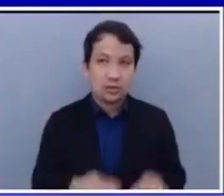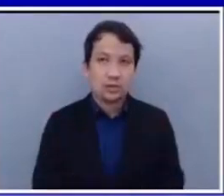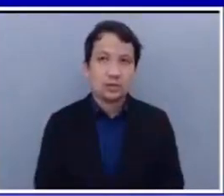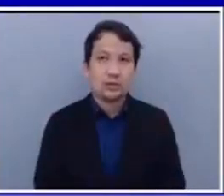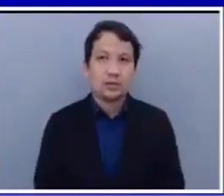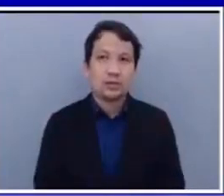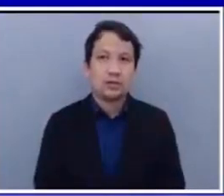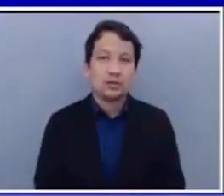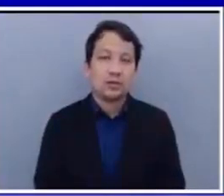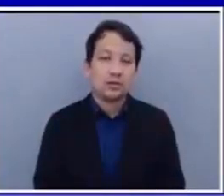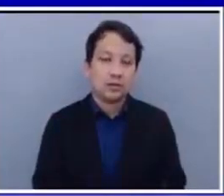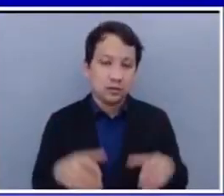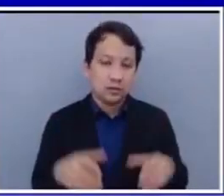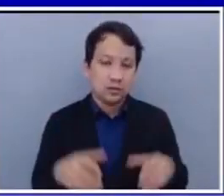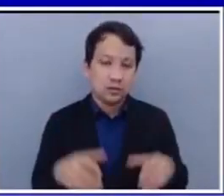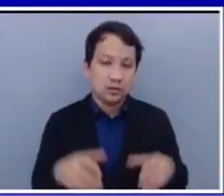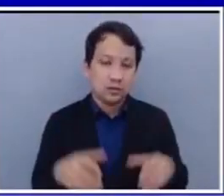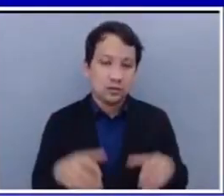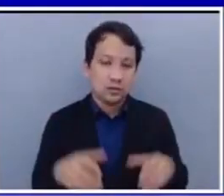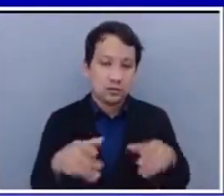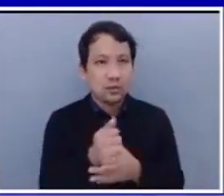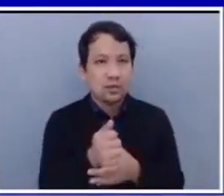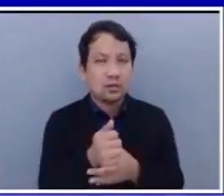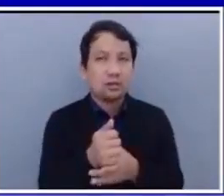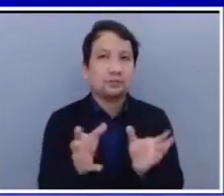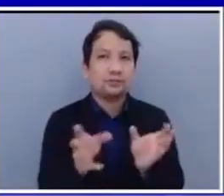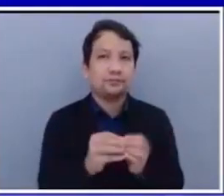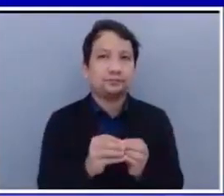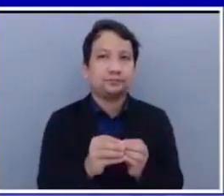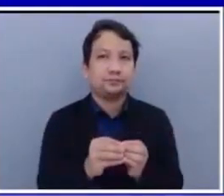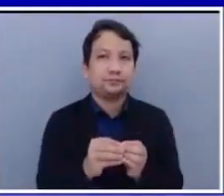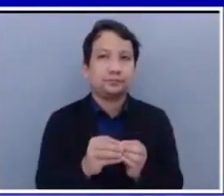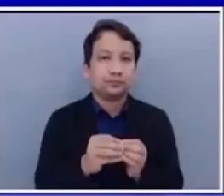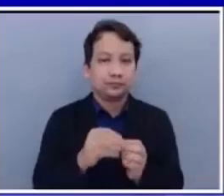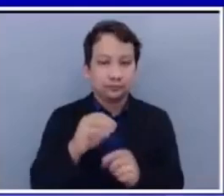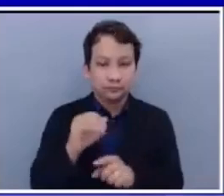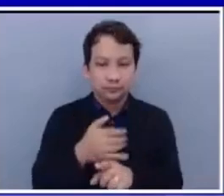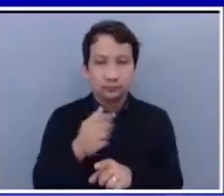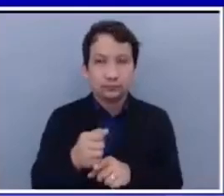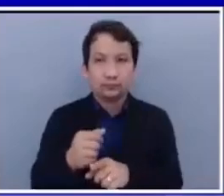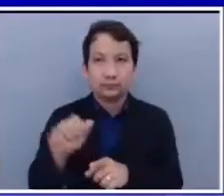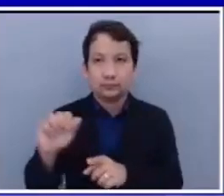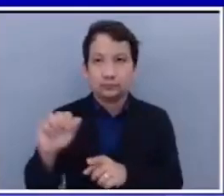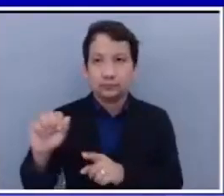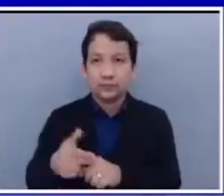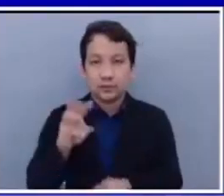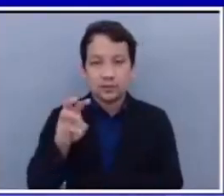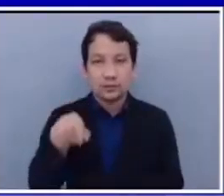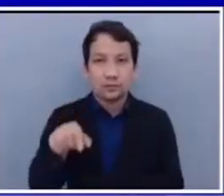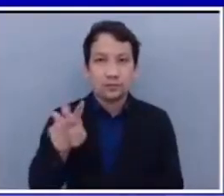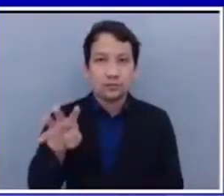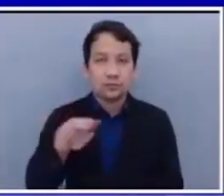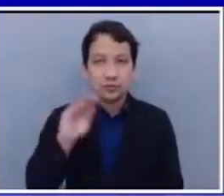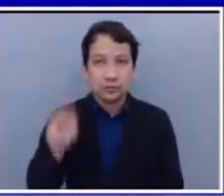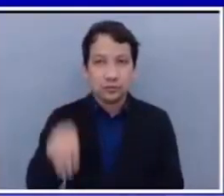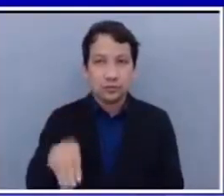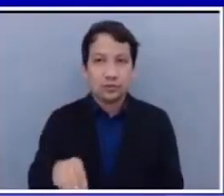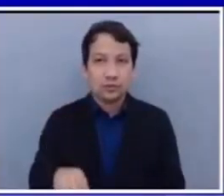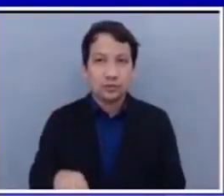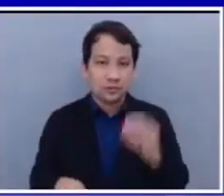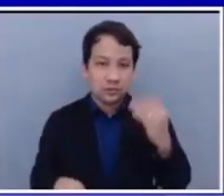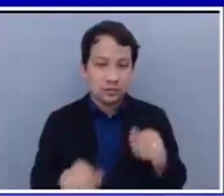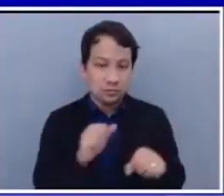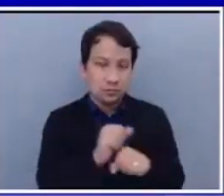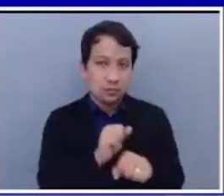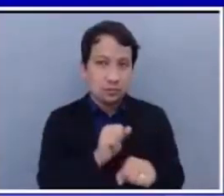participation average from January to August is 64.2%. And then yung employment natin.